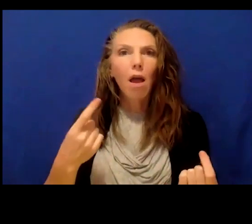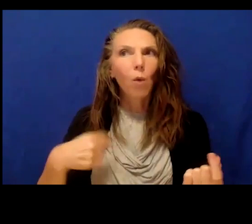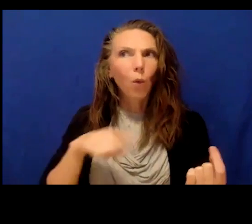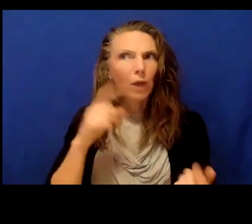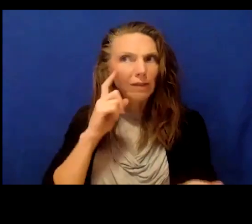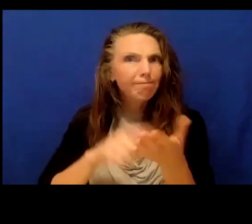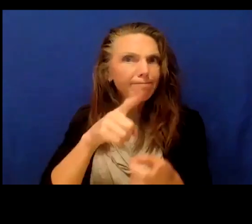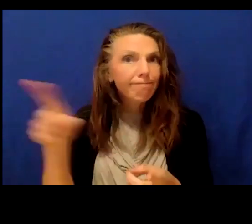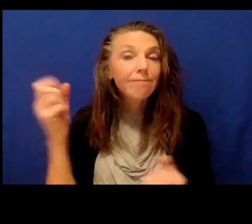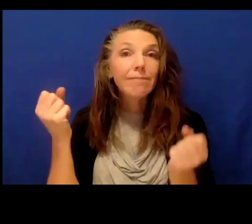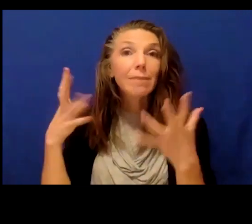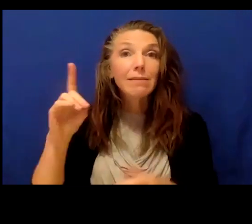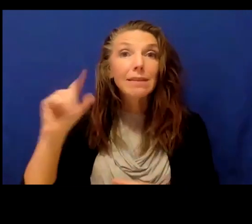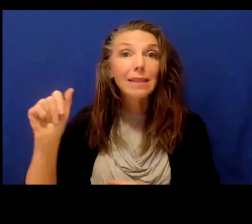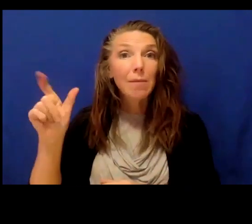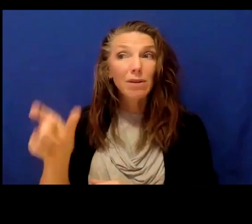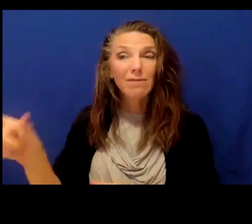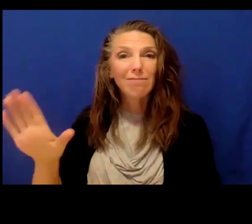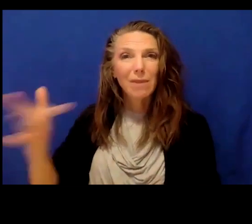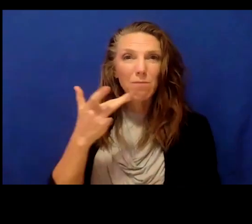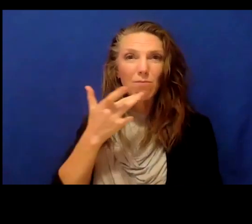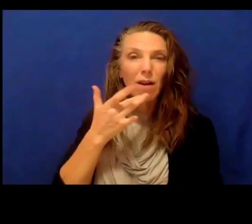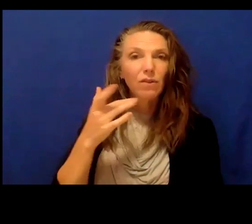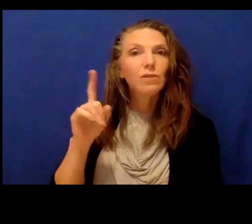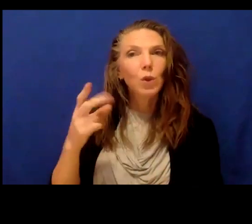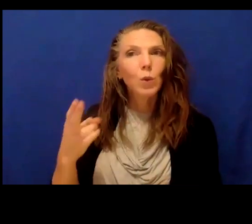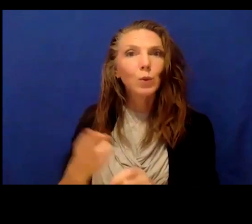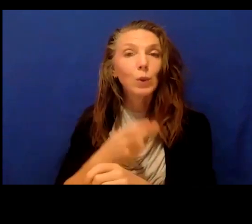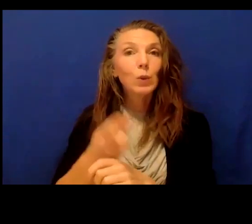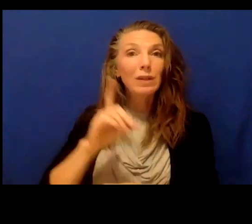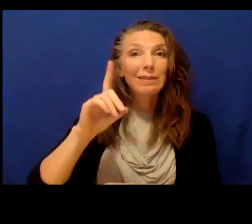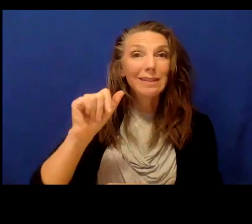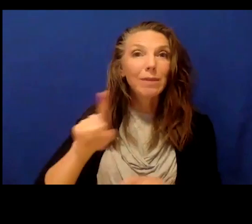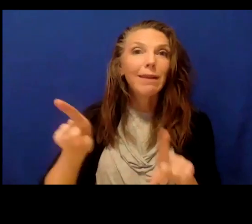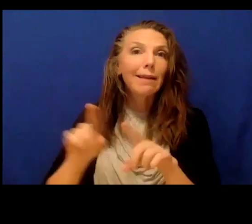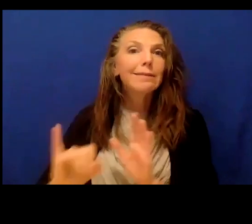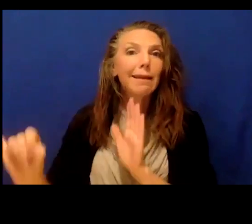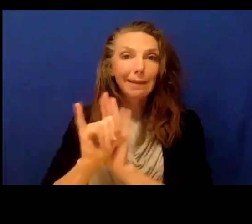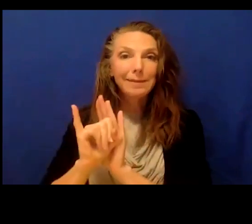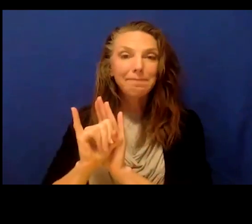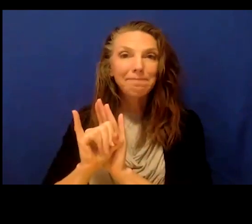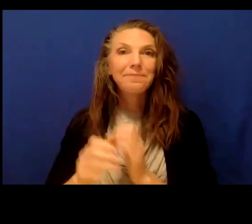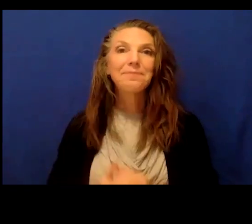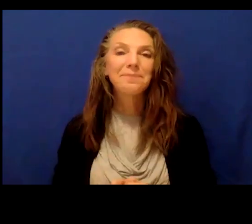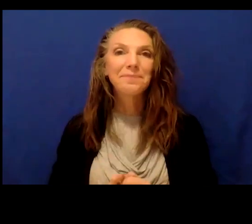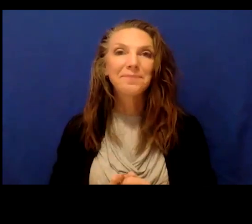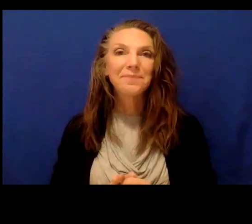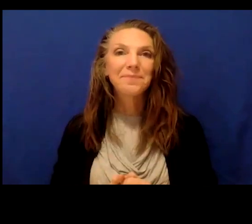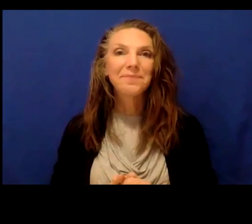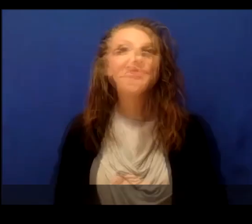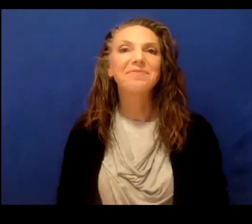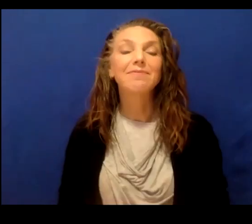disabled individuals are letting us know is their preference, because disability is an identity that we should be celebrating. So I